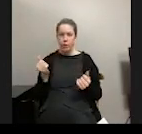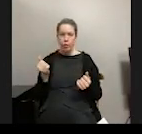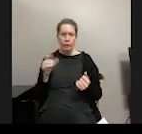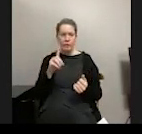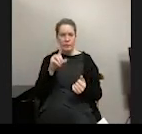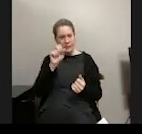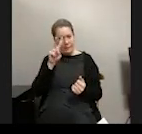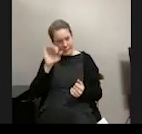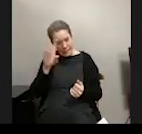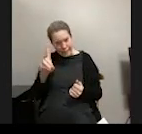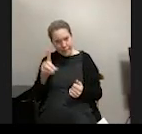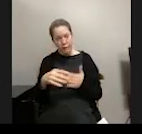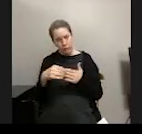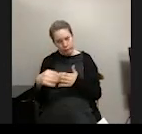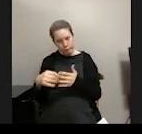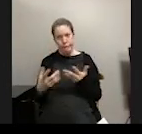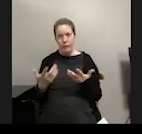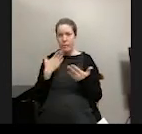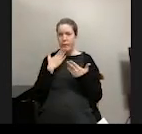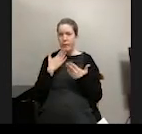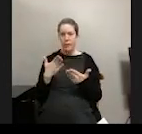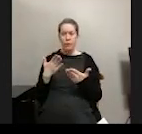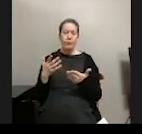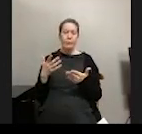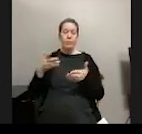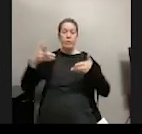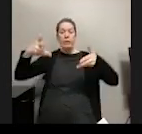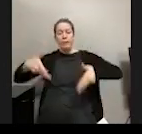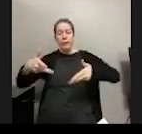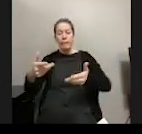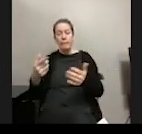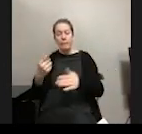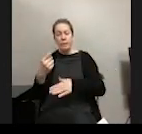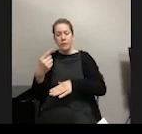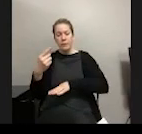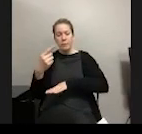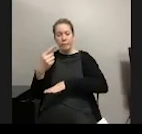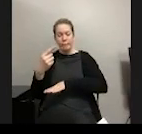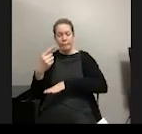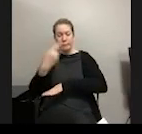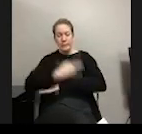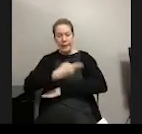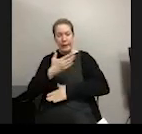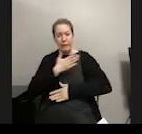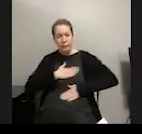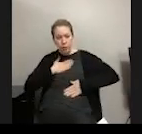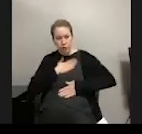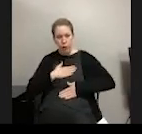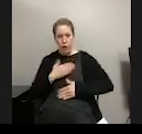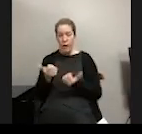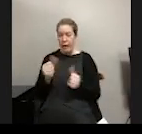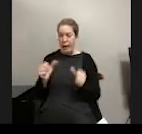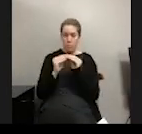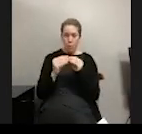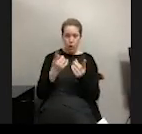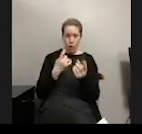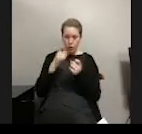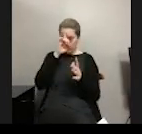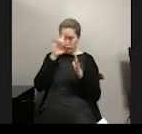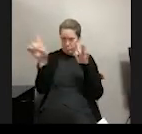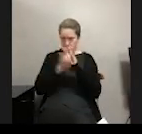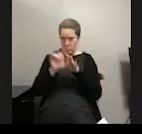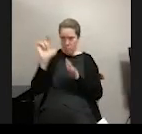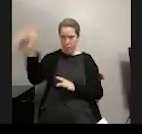everyone, please have a great rest of your day. If you have any other questions, you can feel free to email me in the follow-up. My